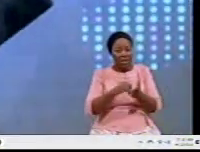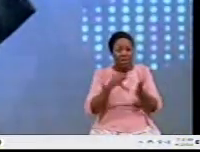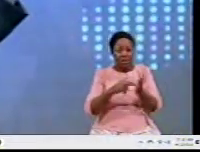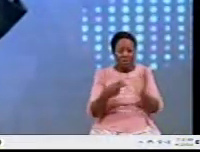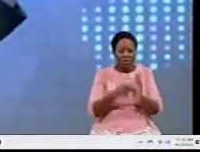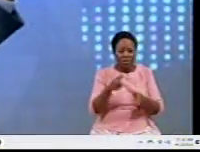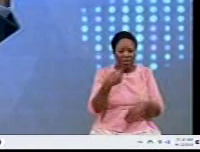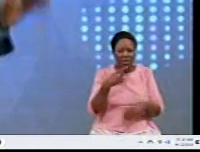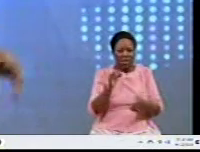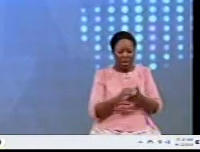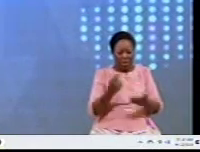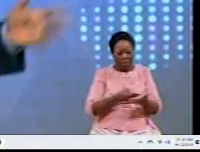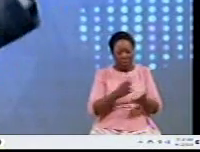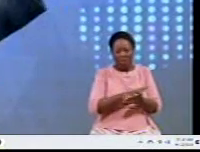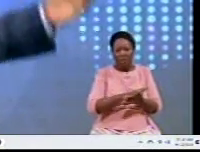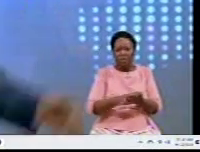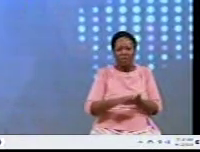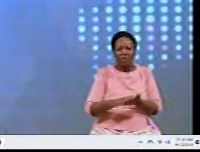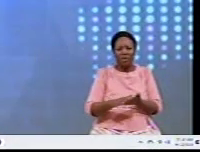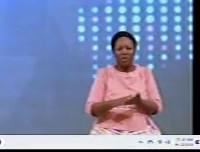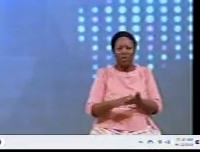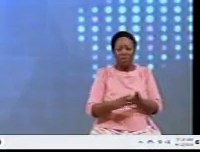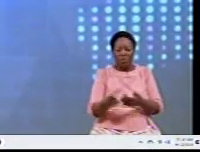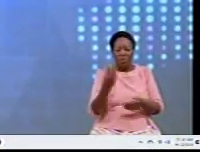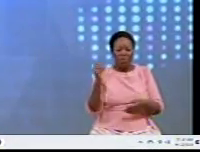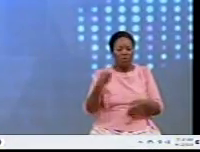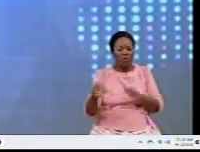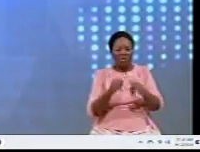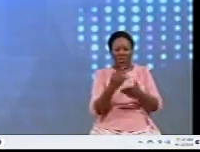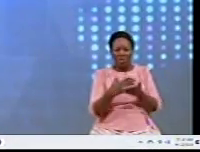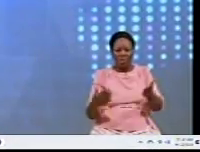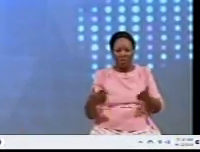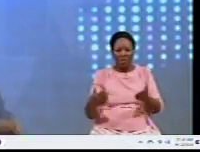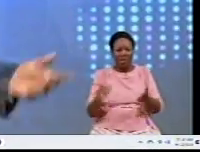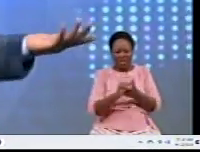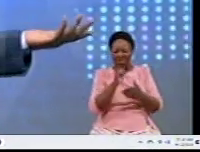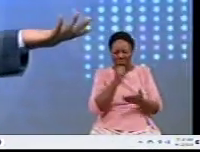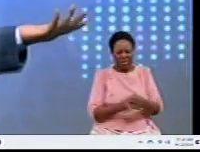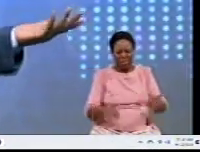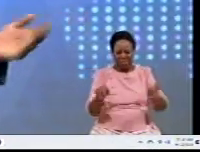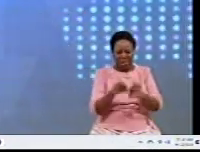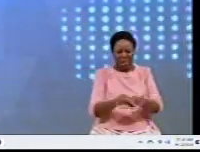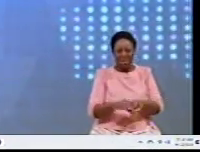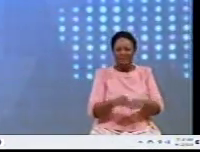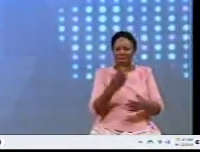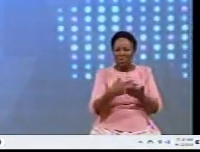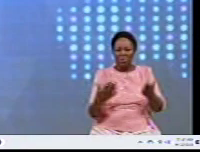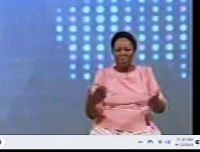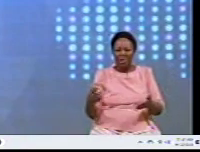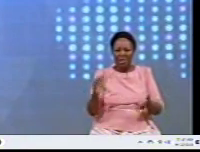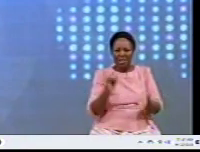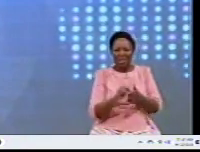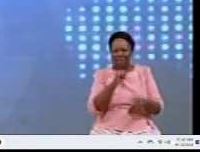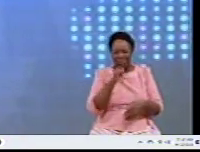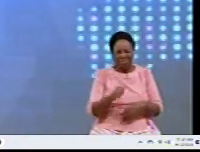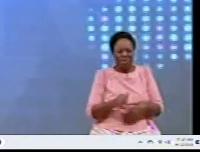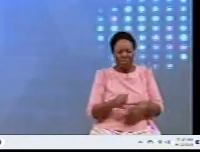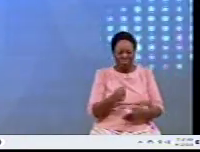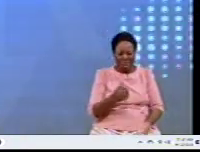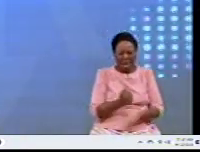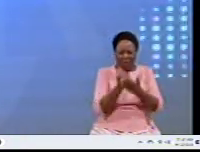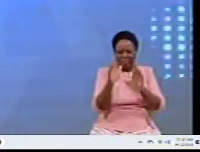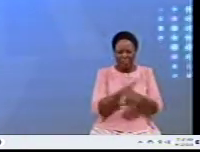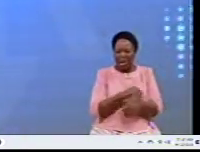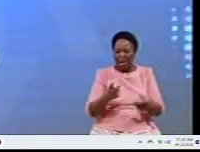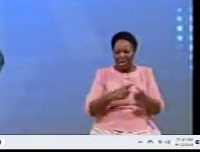the Holy Spirit was doing something unnecessary, something unneedful, because